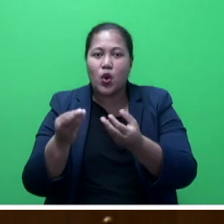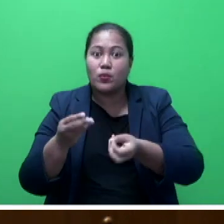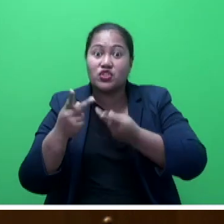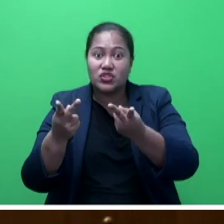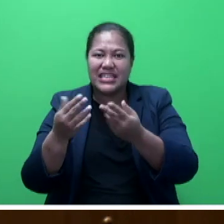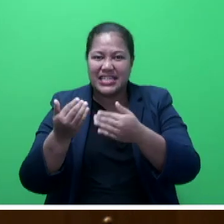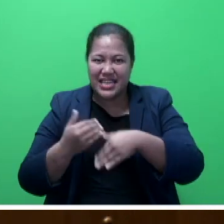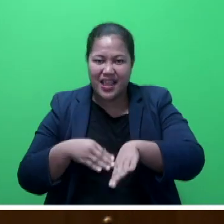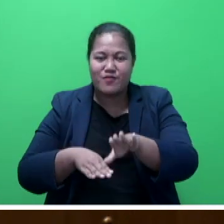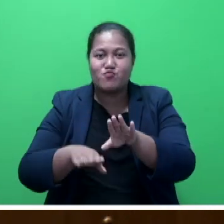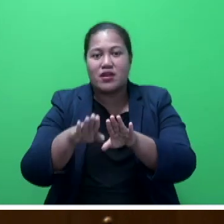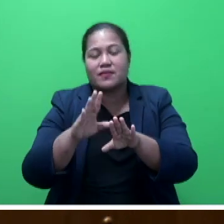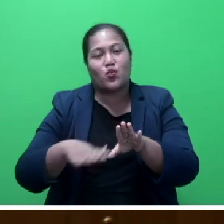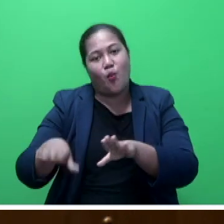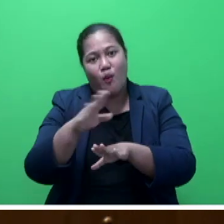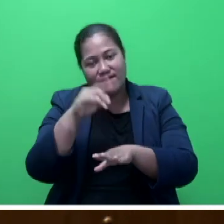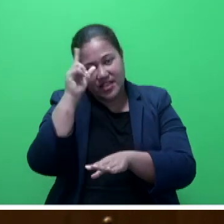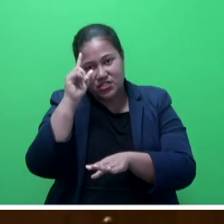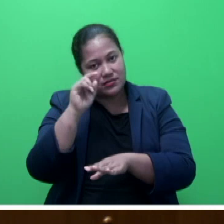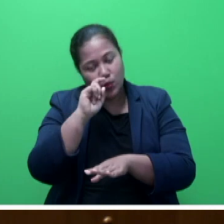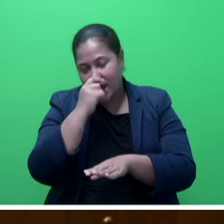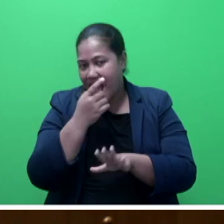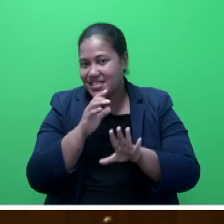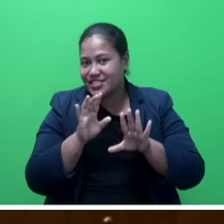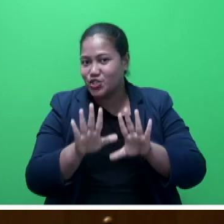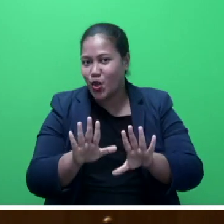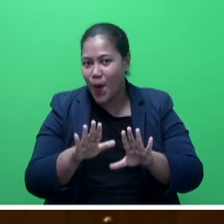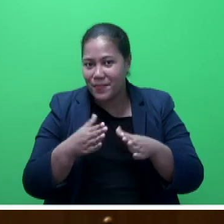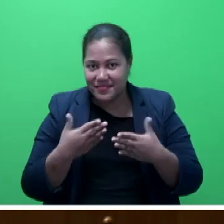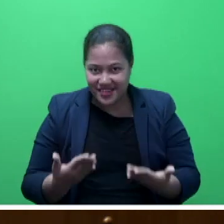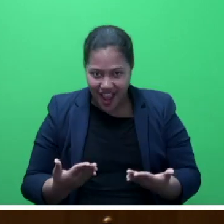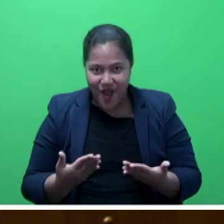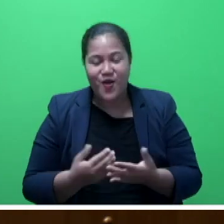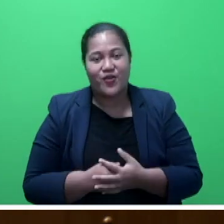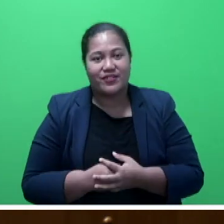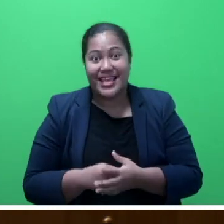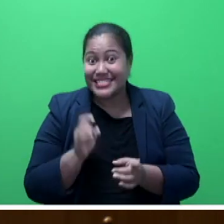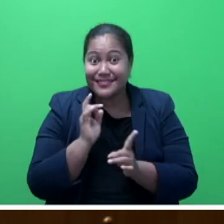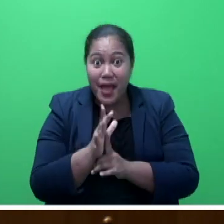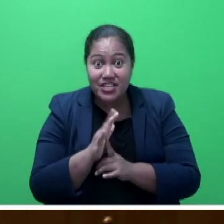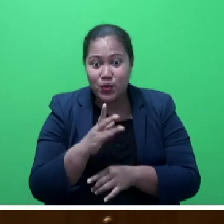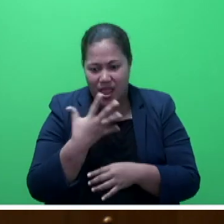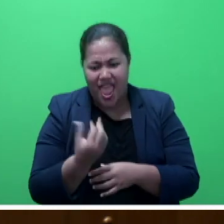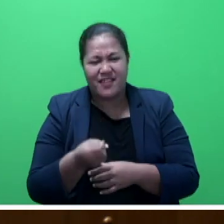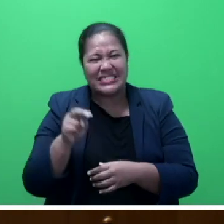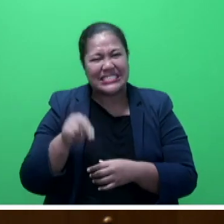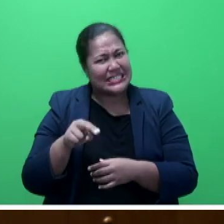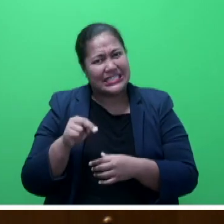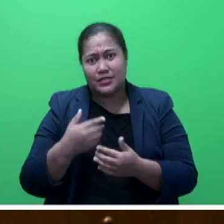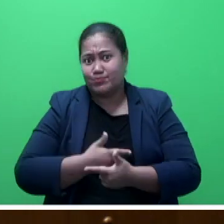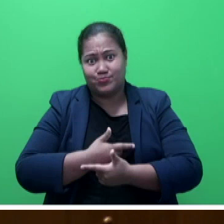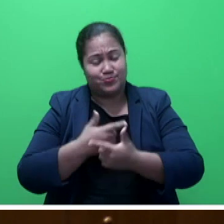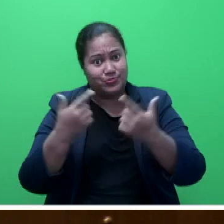Fijians. We cannot stop now, and especially when their need is greatest. We must